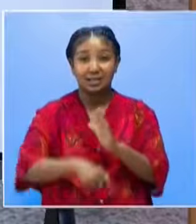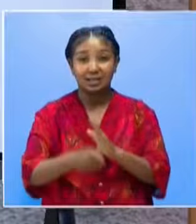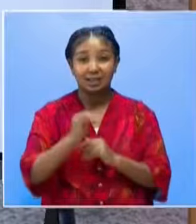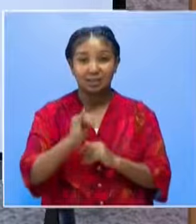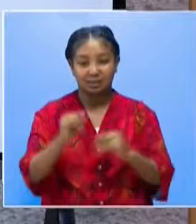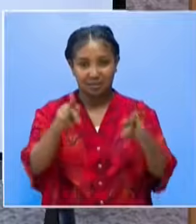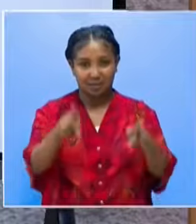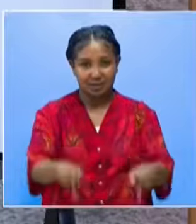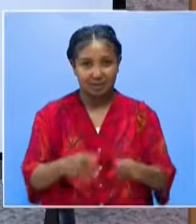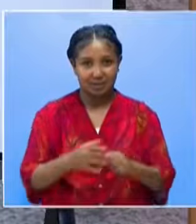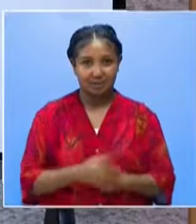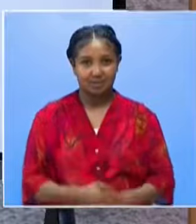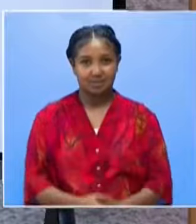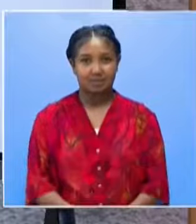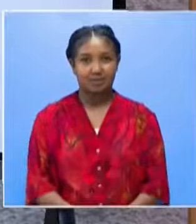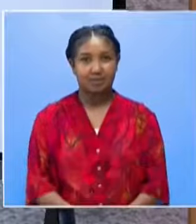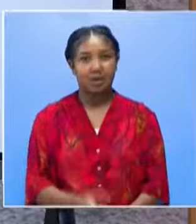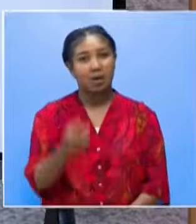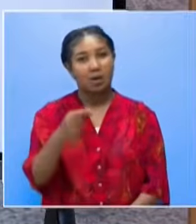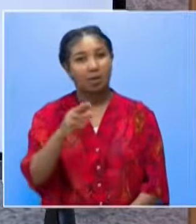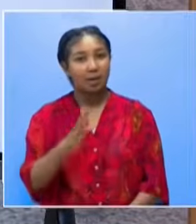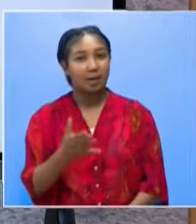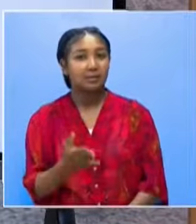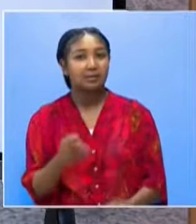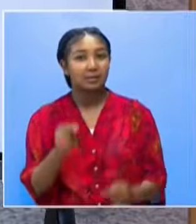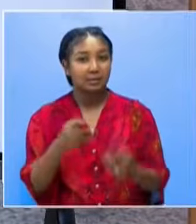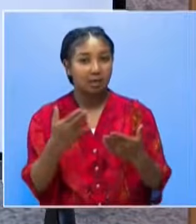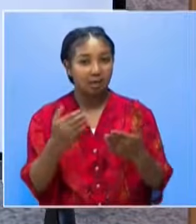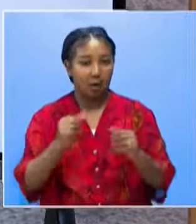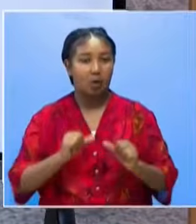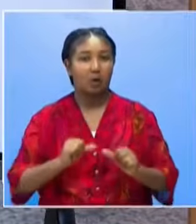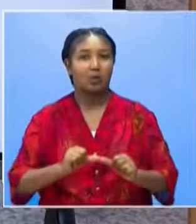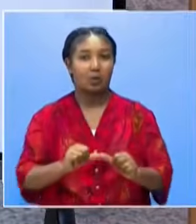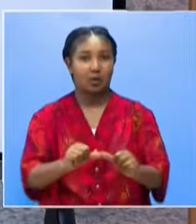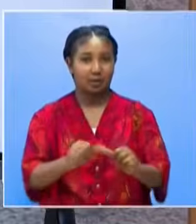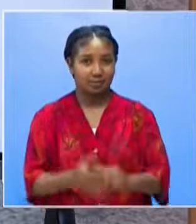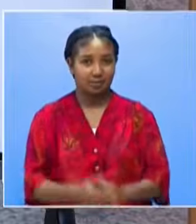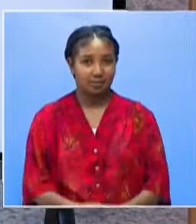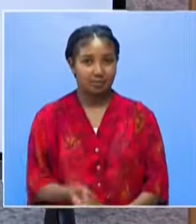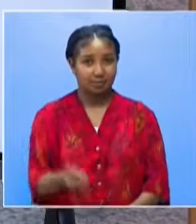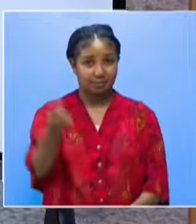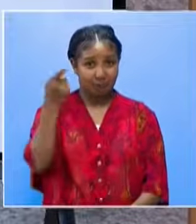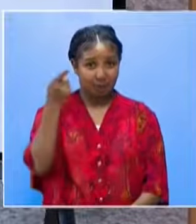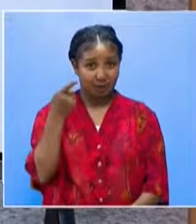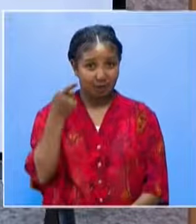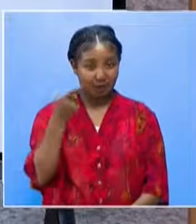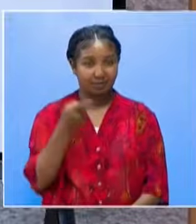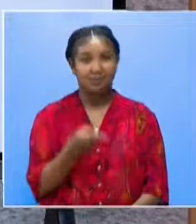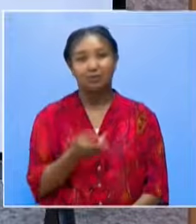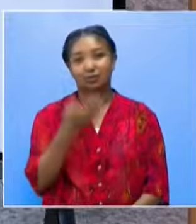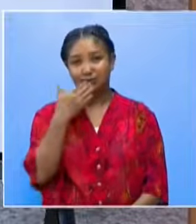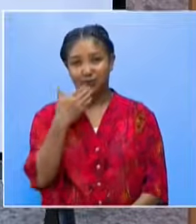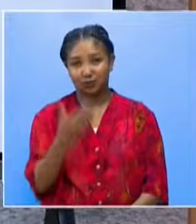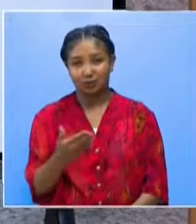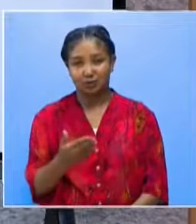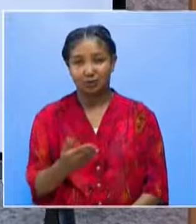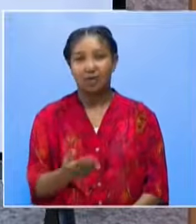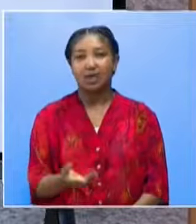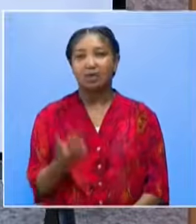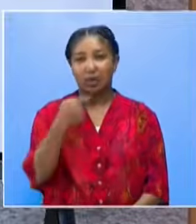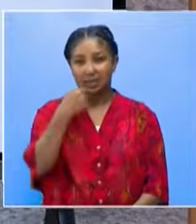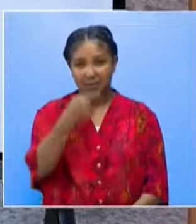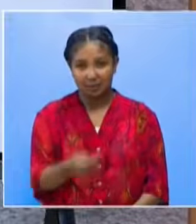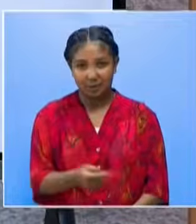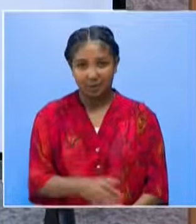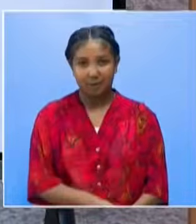in the present. Or maybe it's still ongoing. Am I right? Yes. And also we can